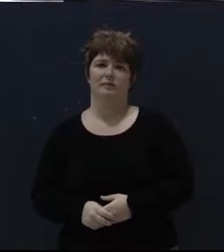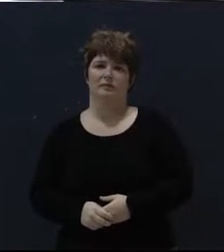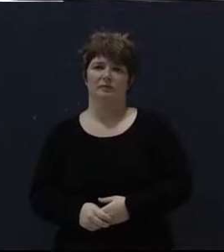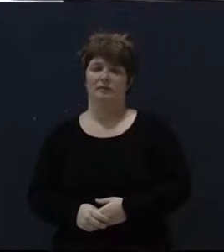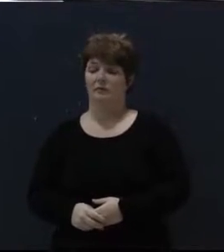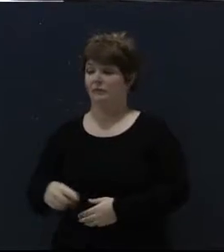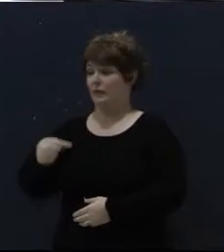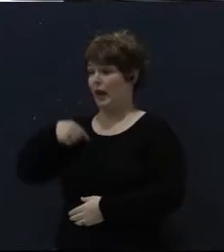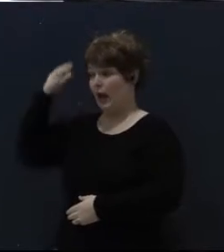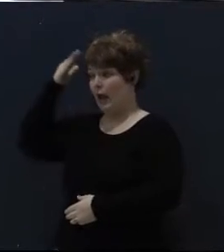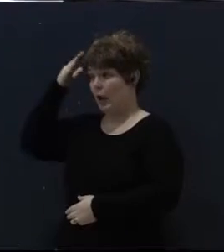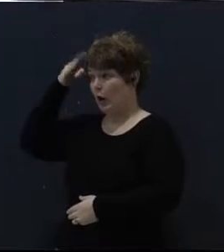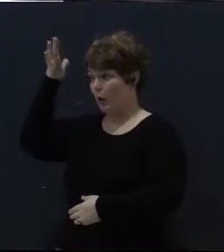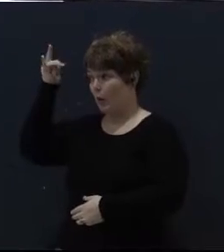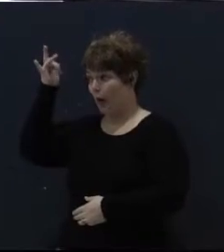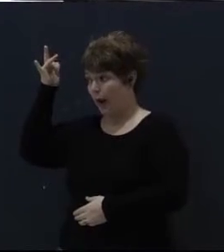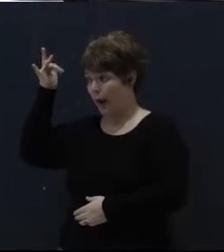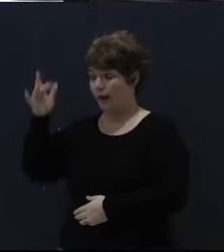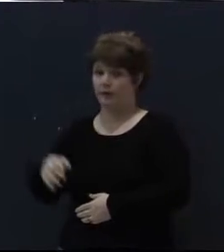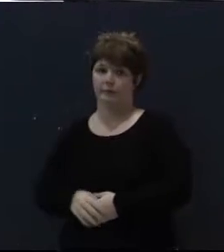I know why.